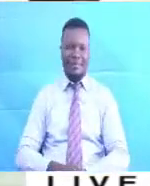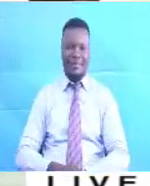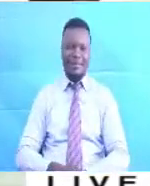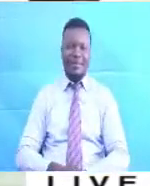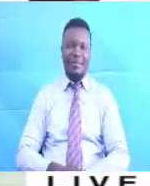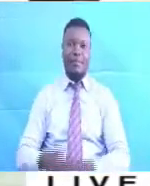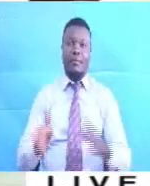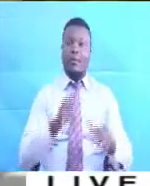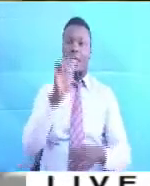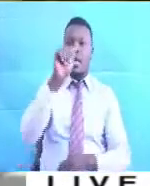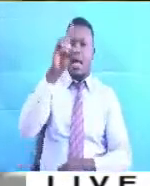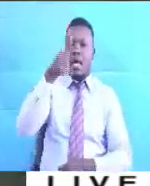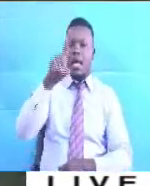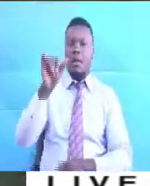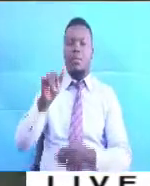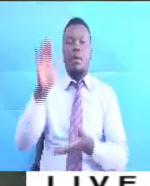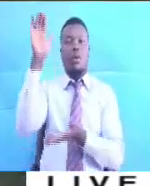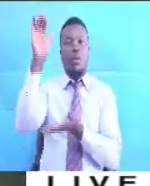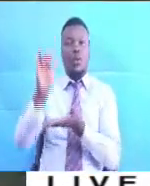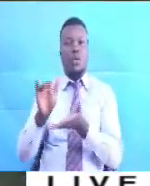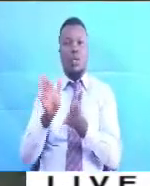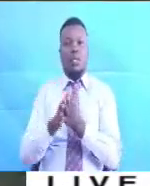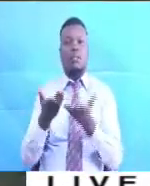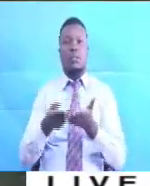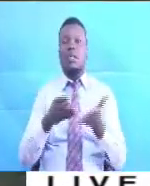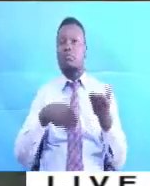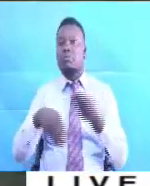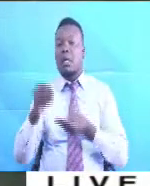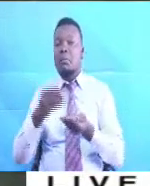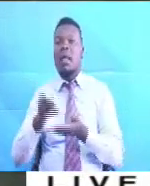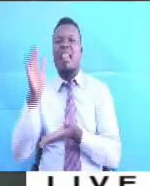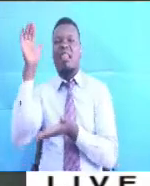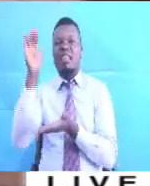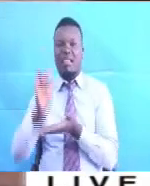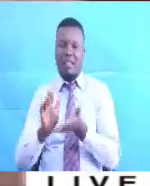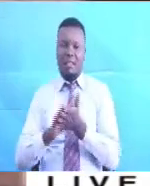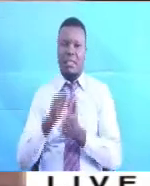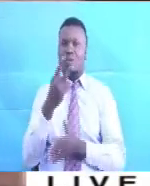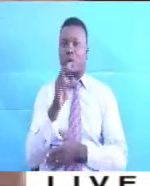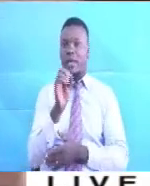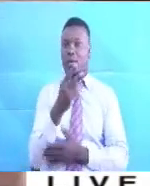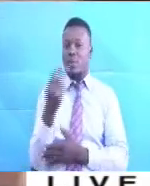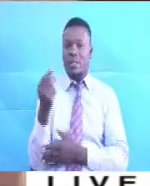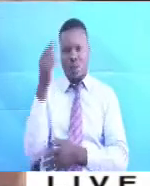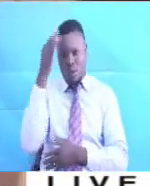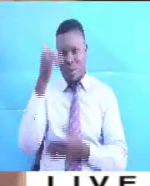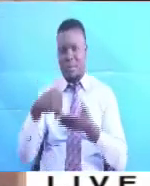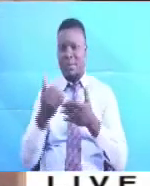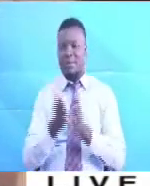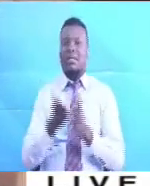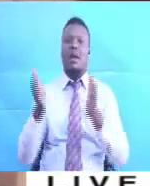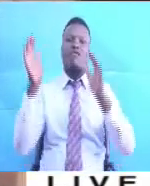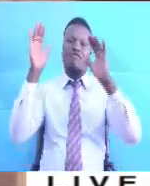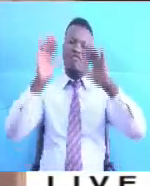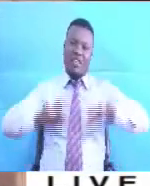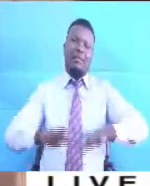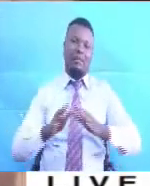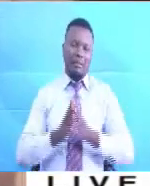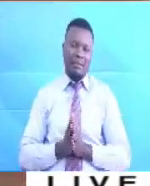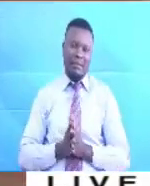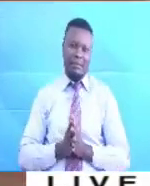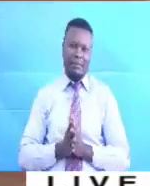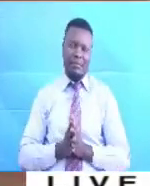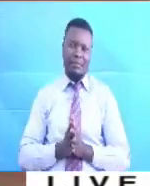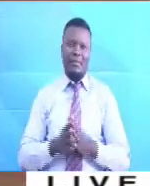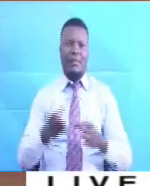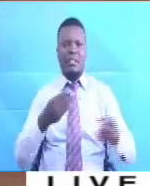Apple sales dropped at the end of 2022 as shoppers squeezed by the rising cost of living cut back their purchases. The